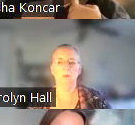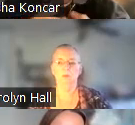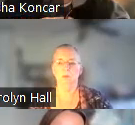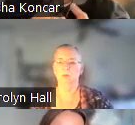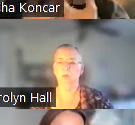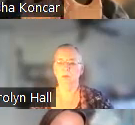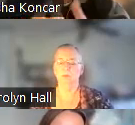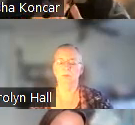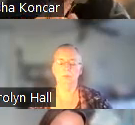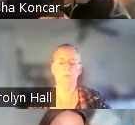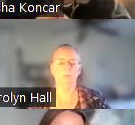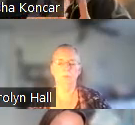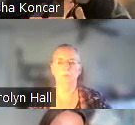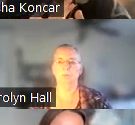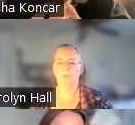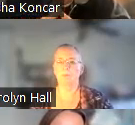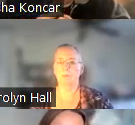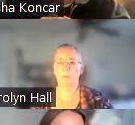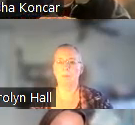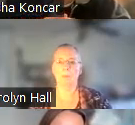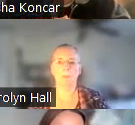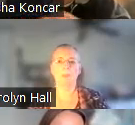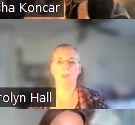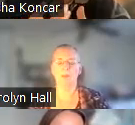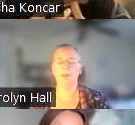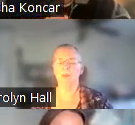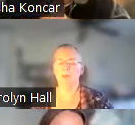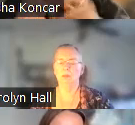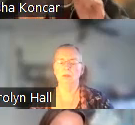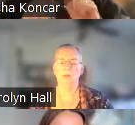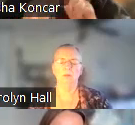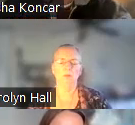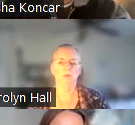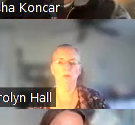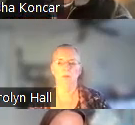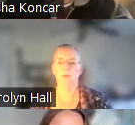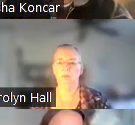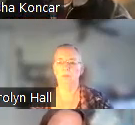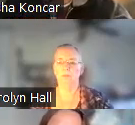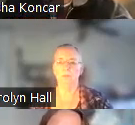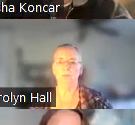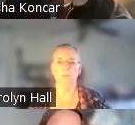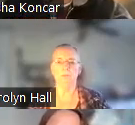number one value of the BHA is trust. So, or truth, it's truth. So